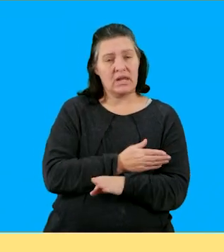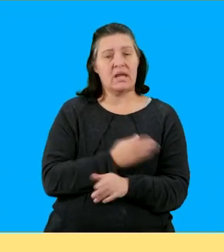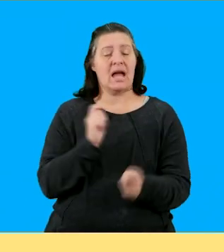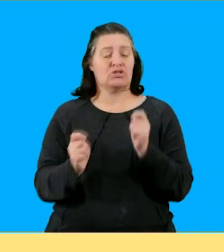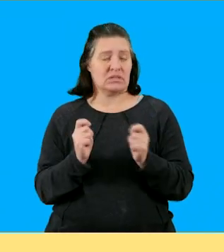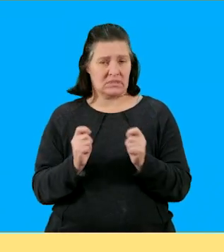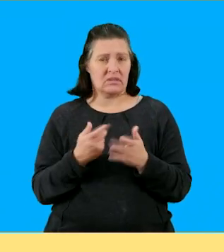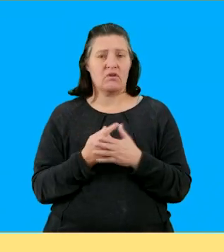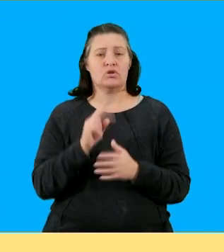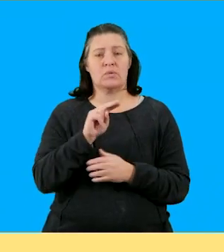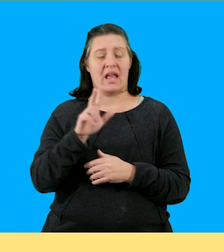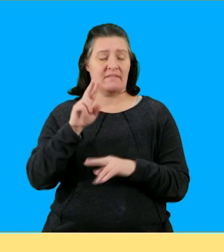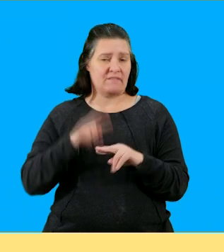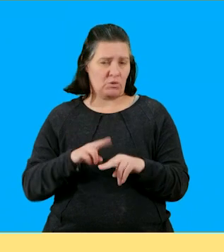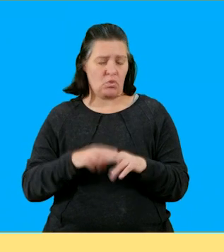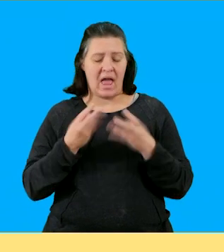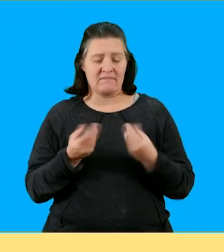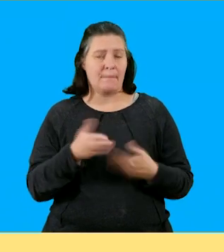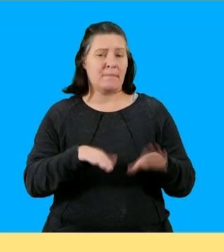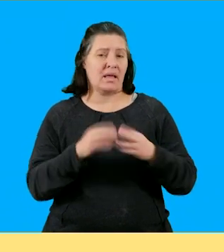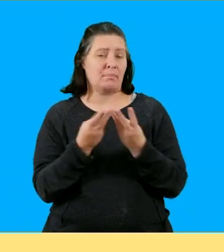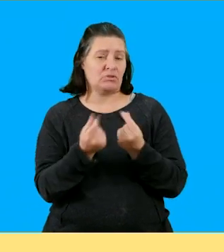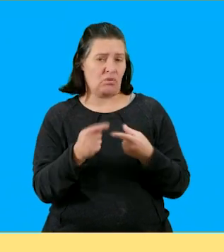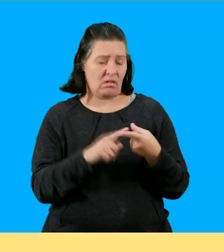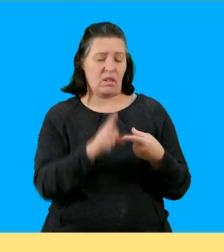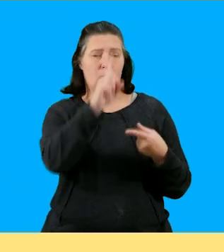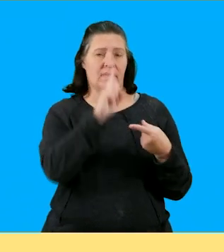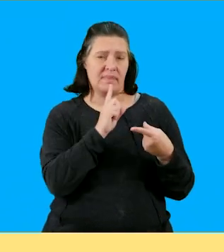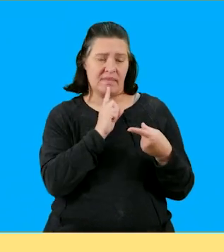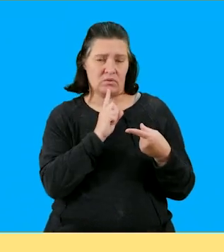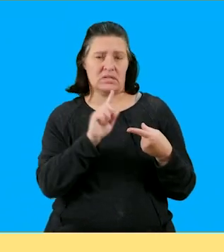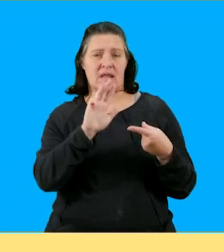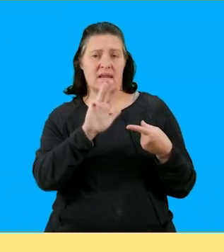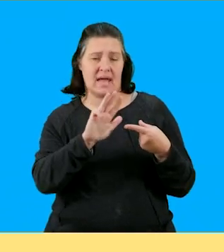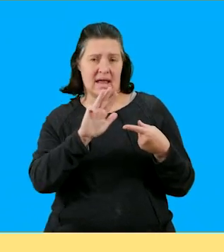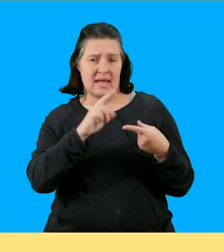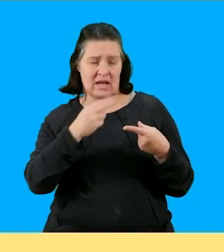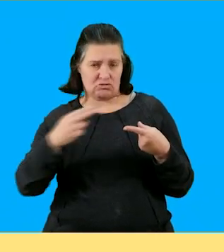trial balance on 28 February. We have packing materials,